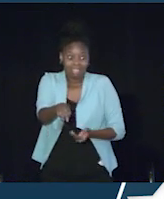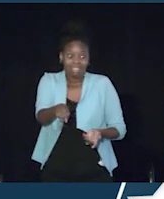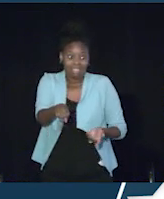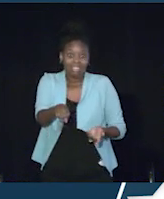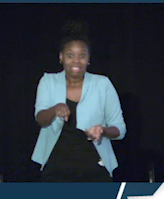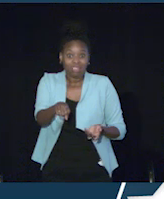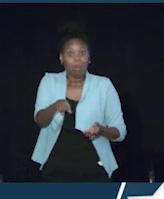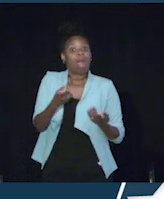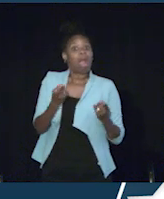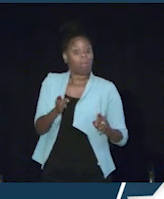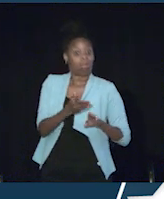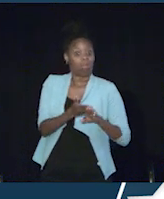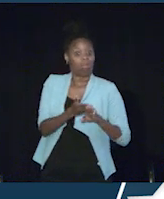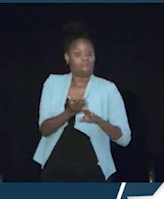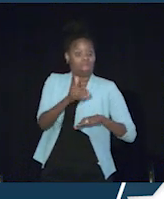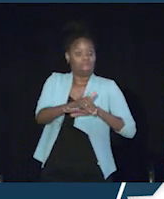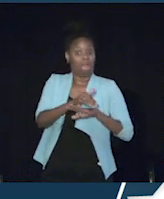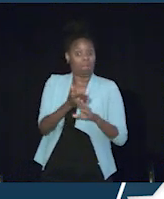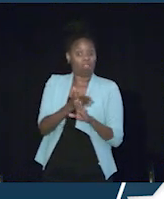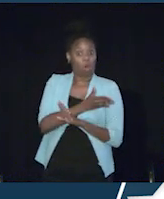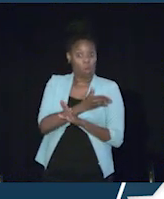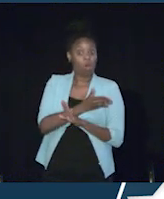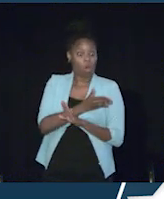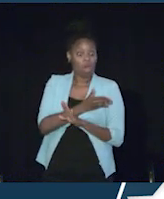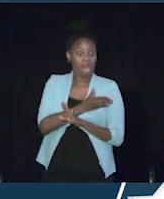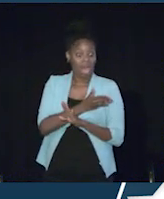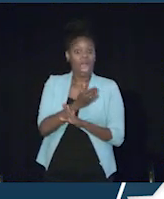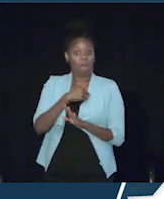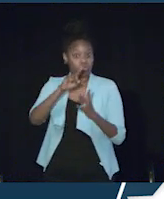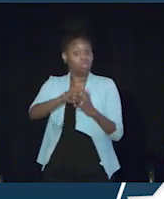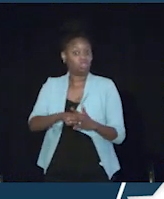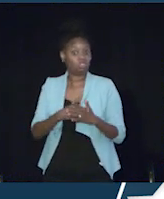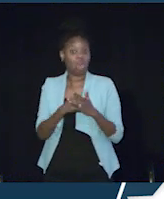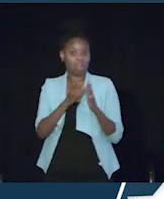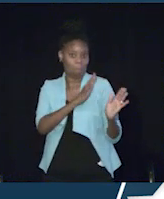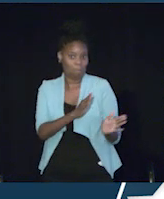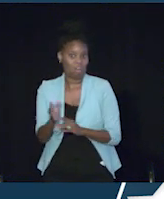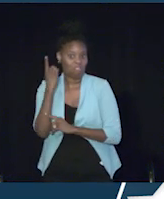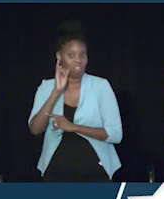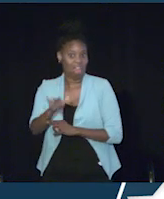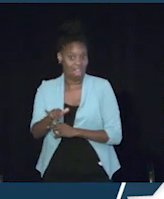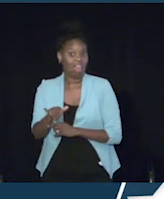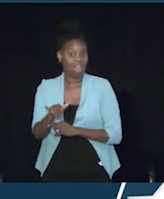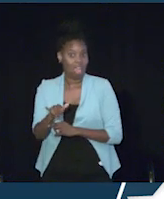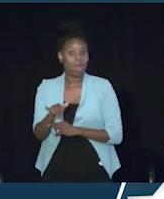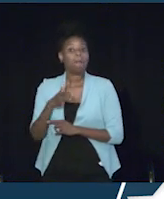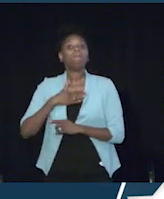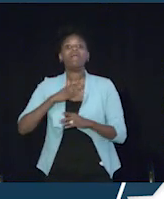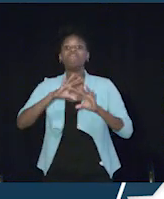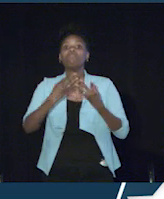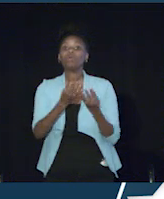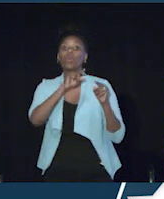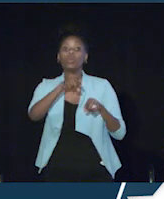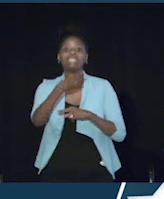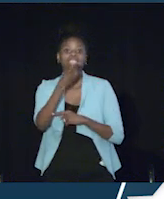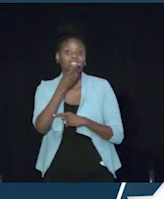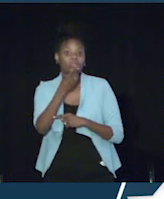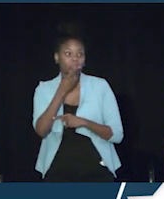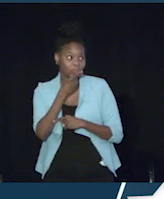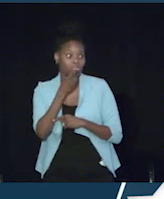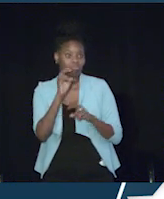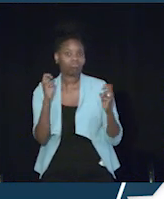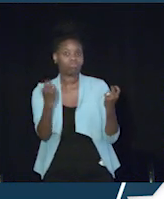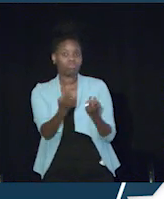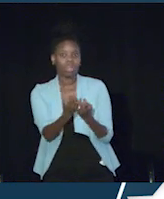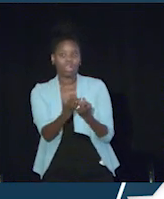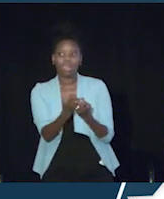the night before, I was going to start doing the prep. I went out to dinner with my family. I